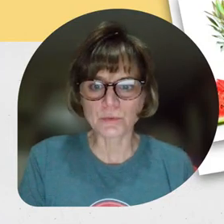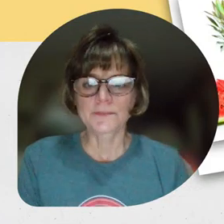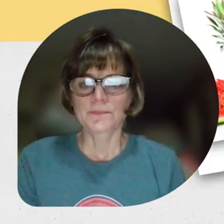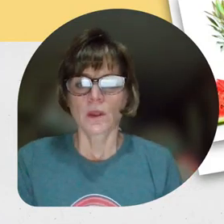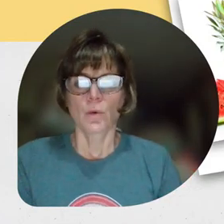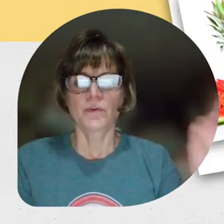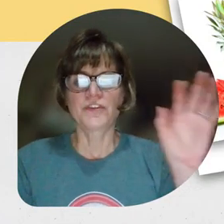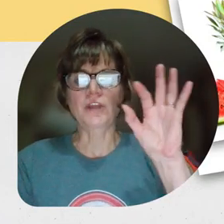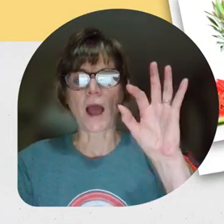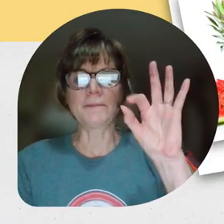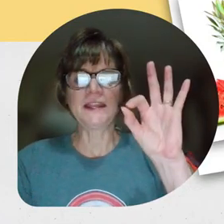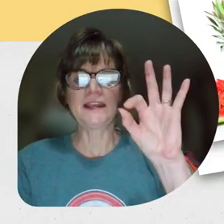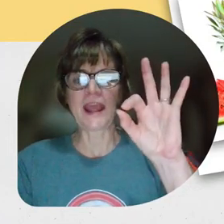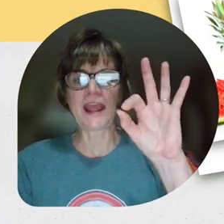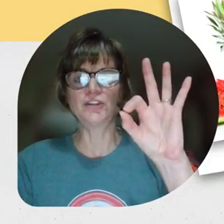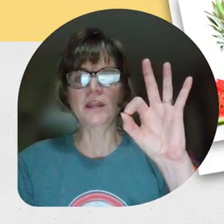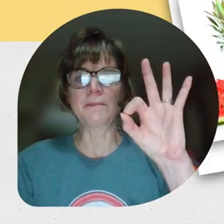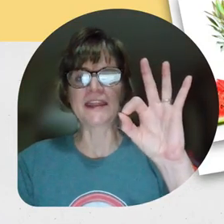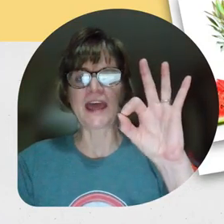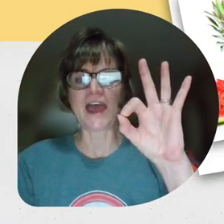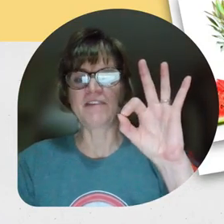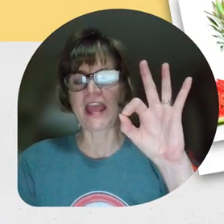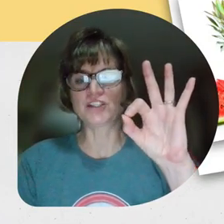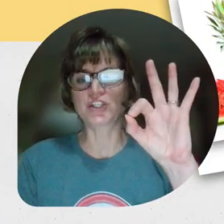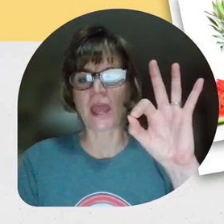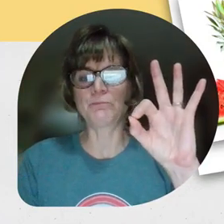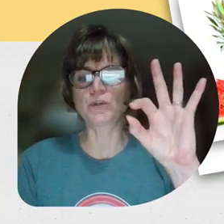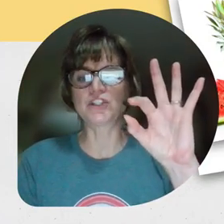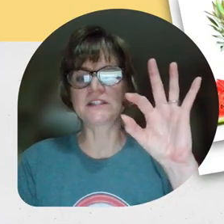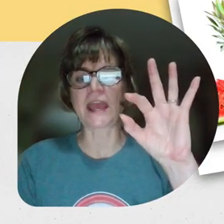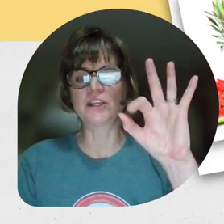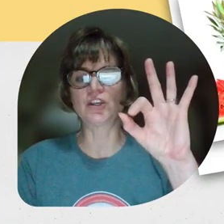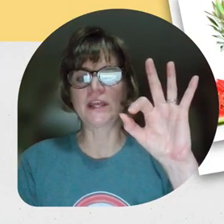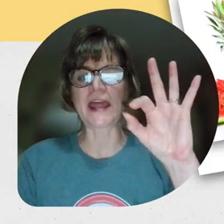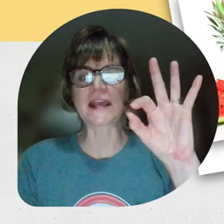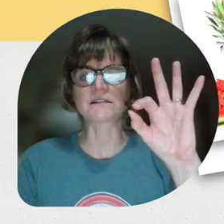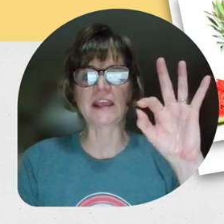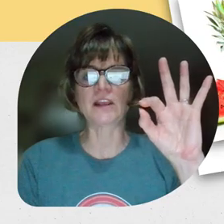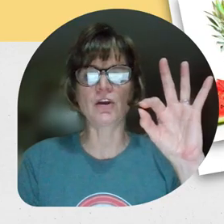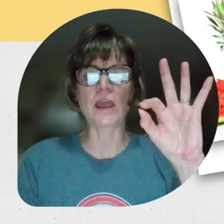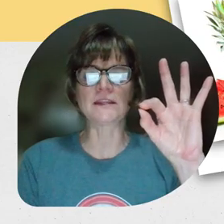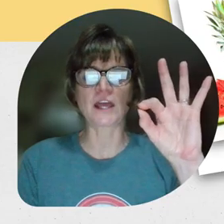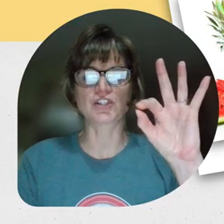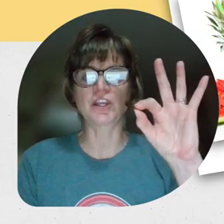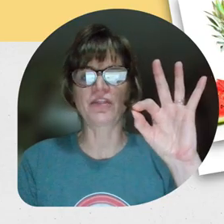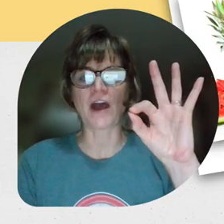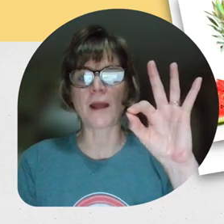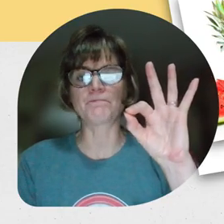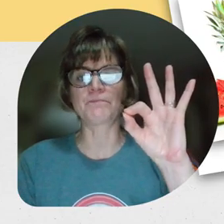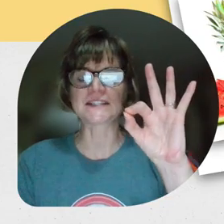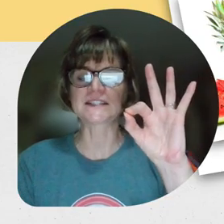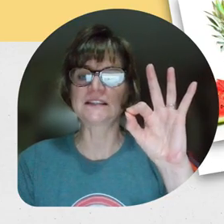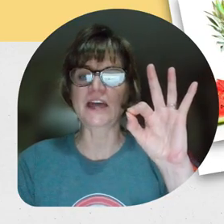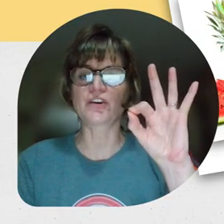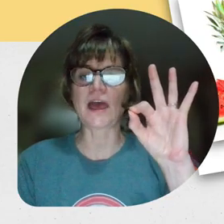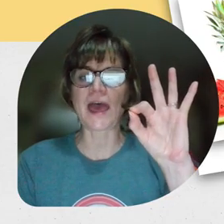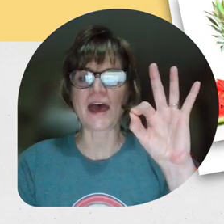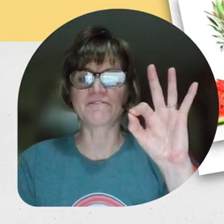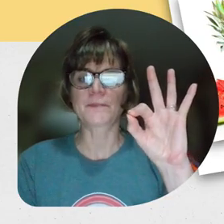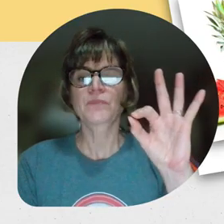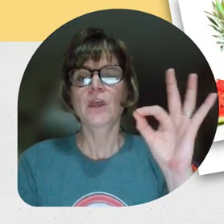Fruit. With your dominant hand, you're going to make an F hand shape, which is taking your index finger and touching your thumb. That's the